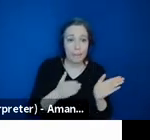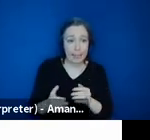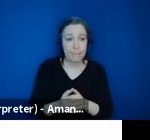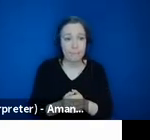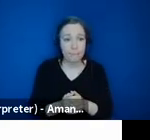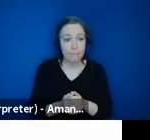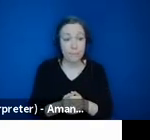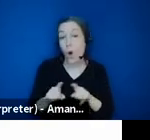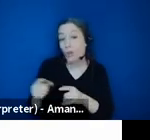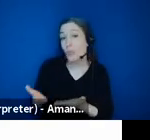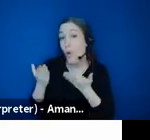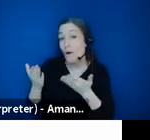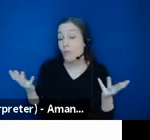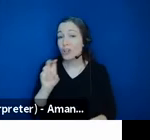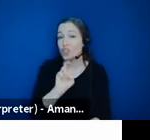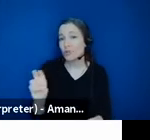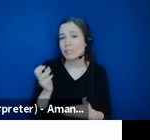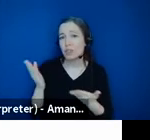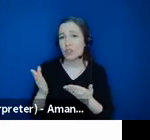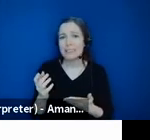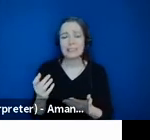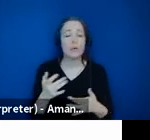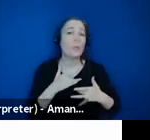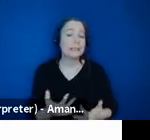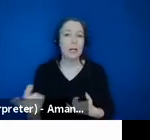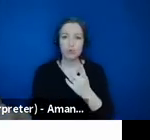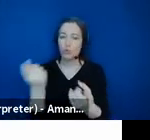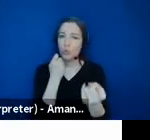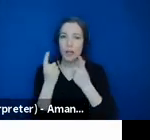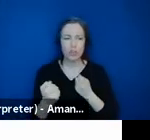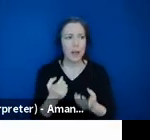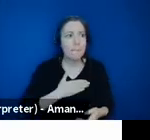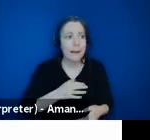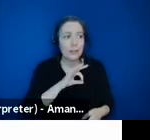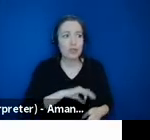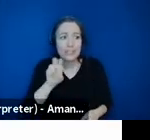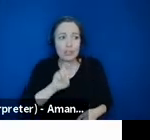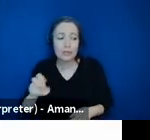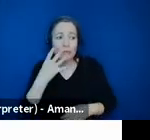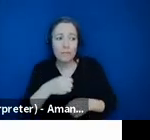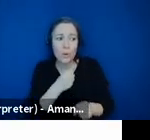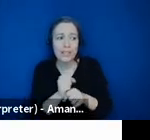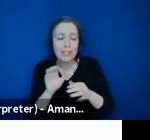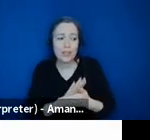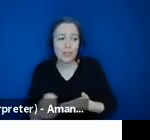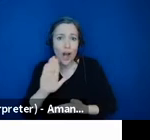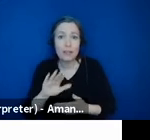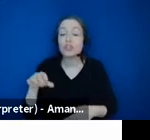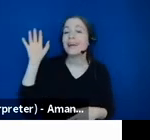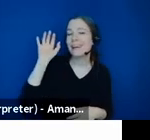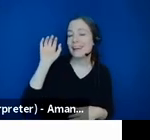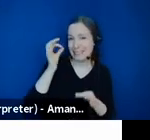So big question we get is, will my credits transfer to a four year? The simple answer to that is yes.